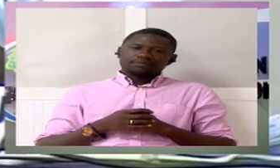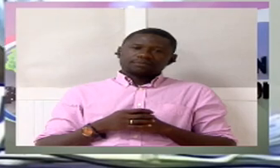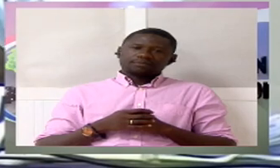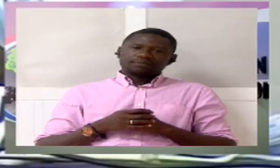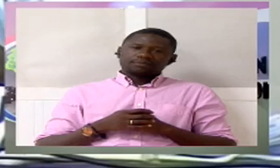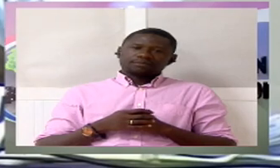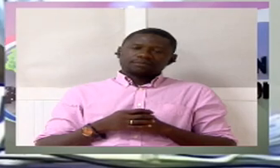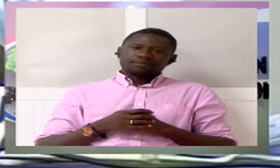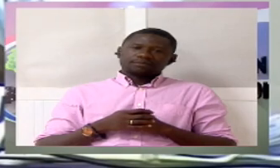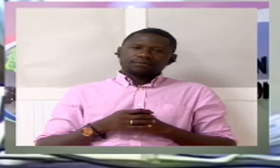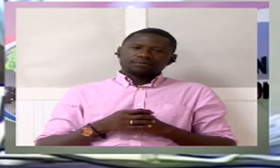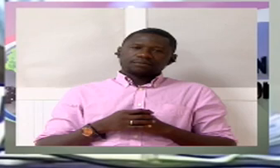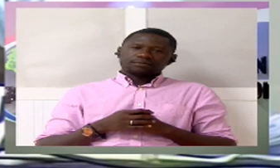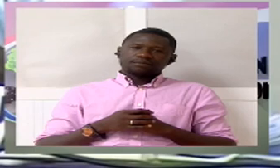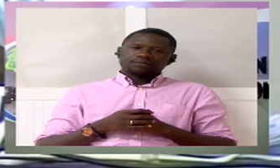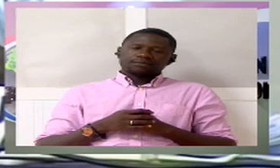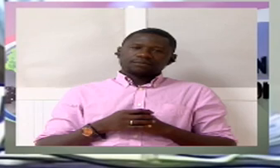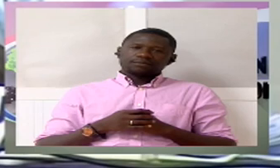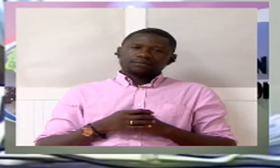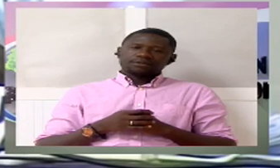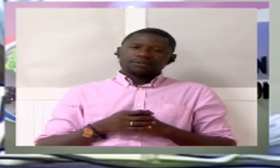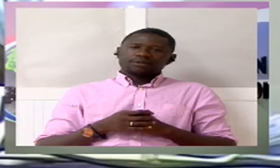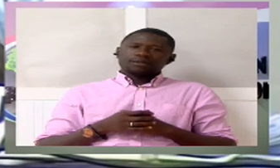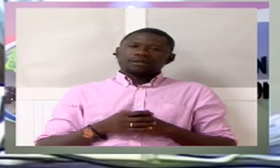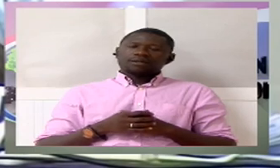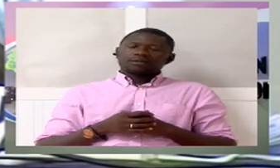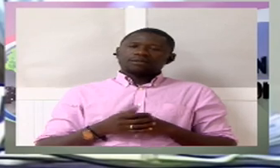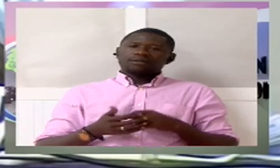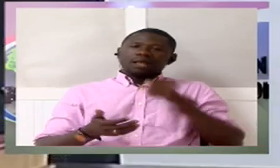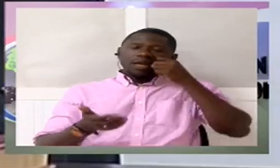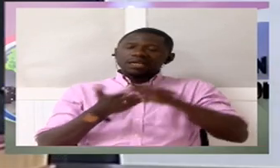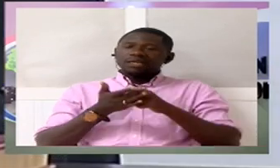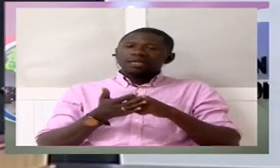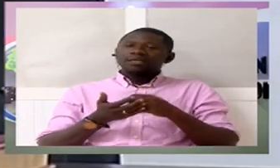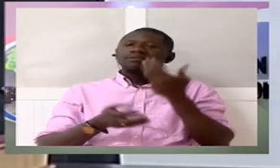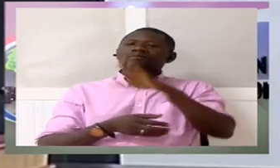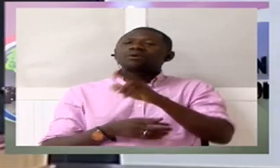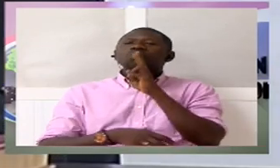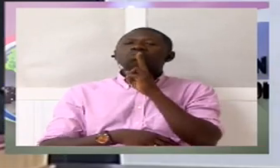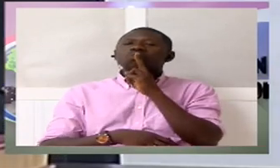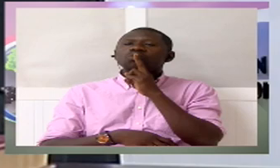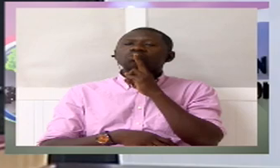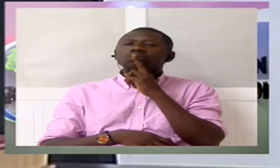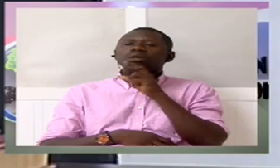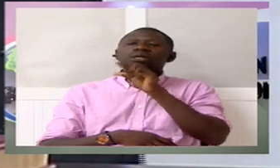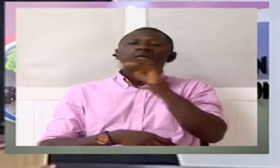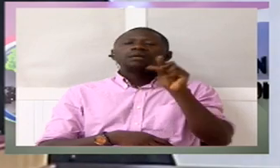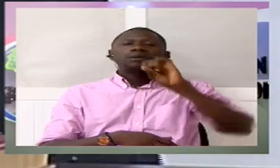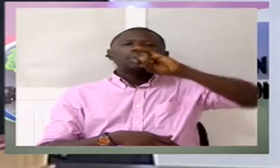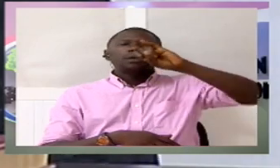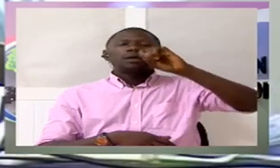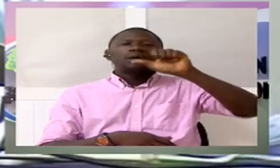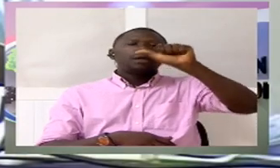the letter emanated from Aja Fatu Fofana of Jara Karantaba. And the letter of the mayor, Ikafole,